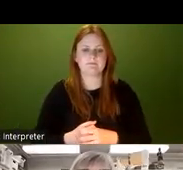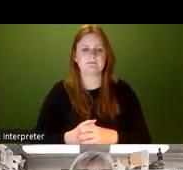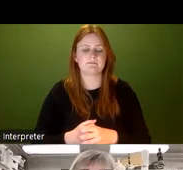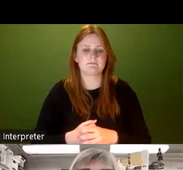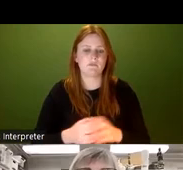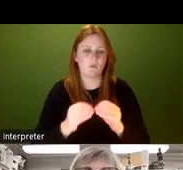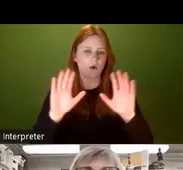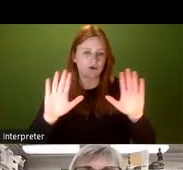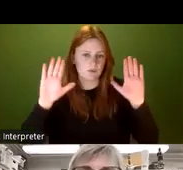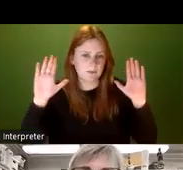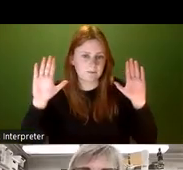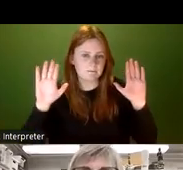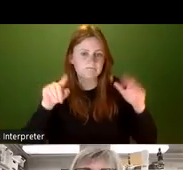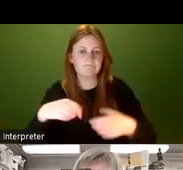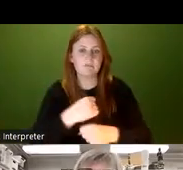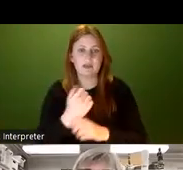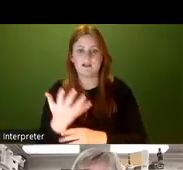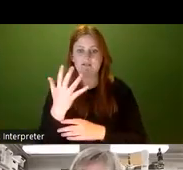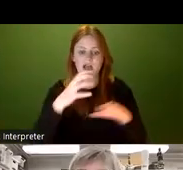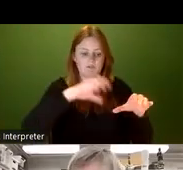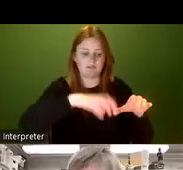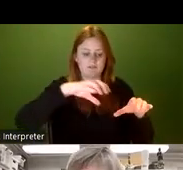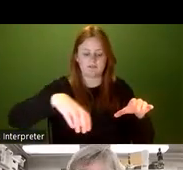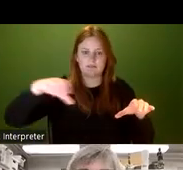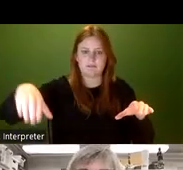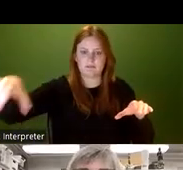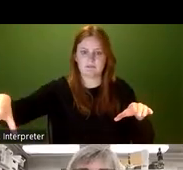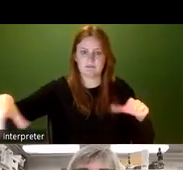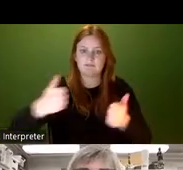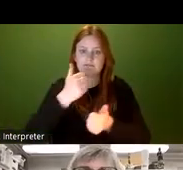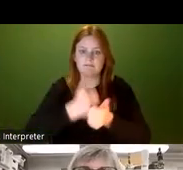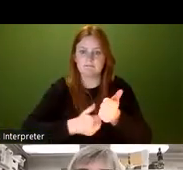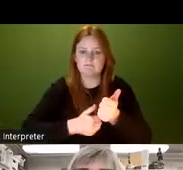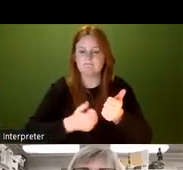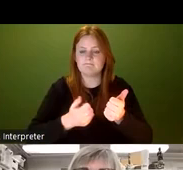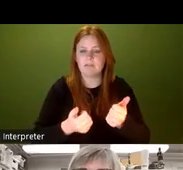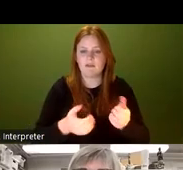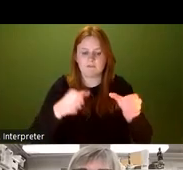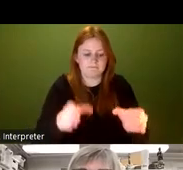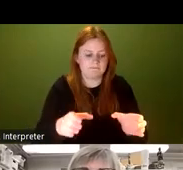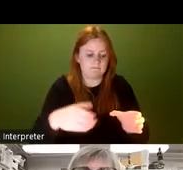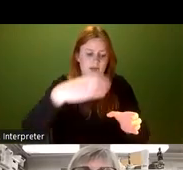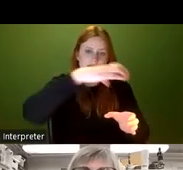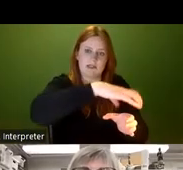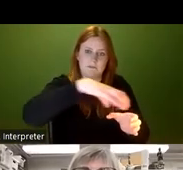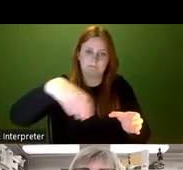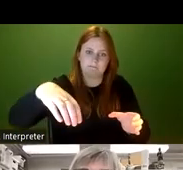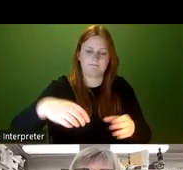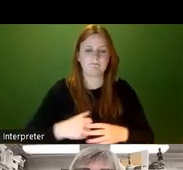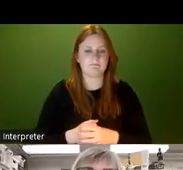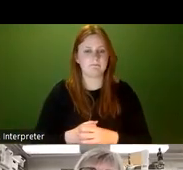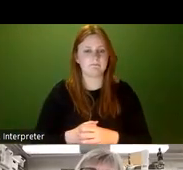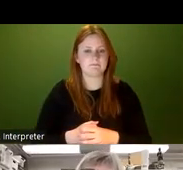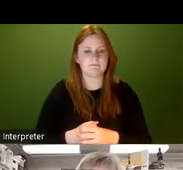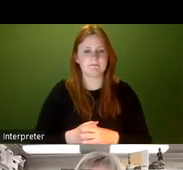And this was made up of five sections. Each one is sitting on a kind of cradle, two cradles.